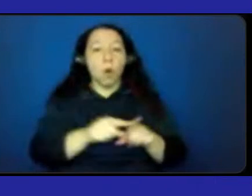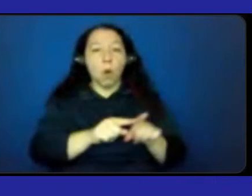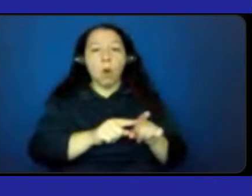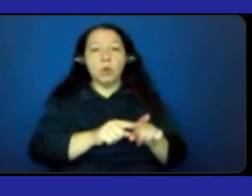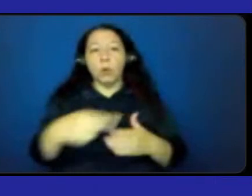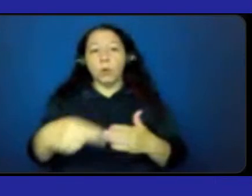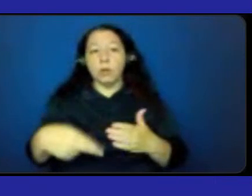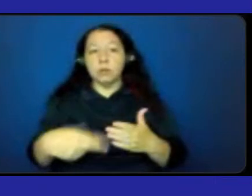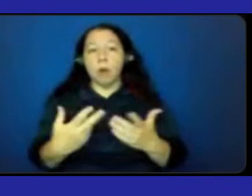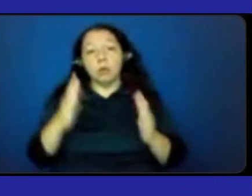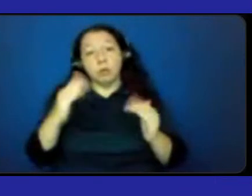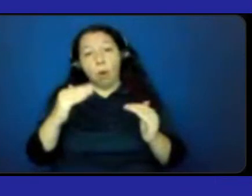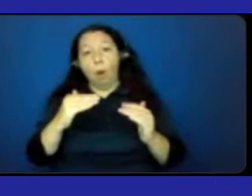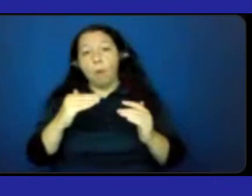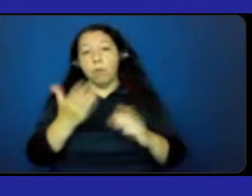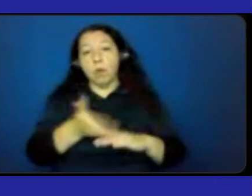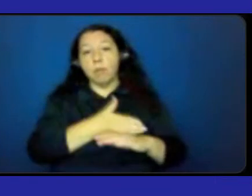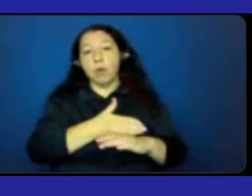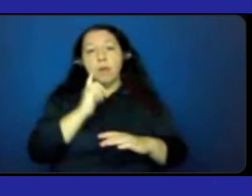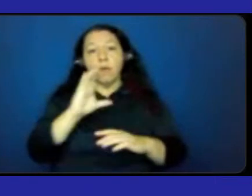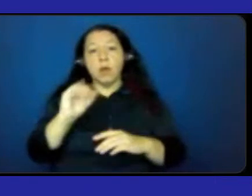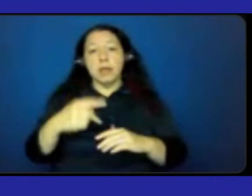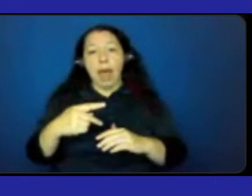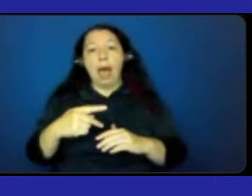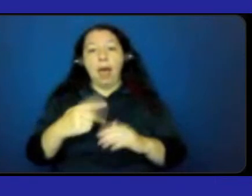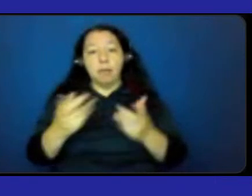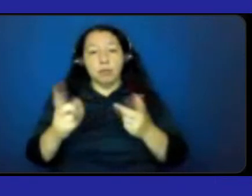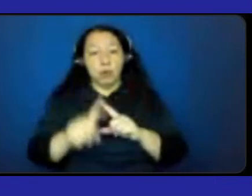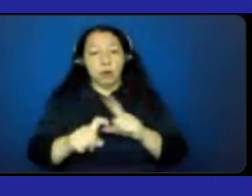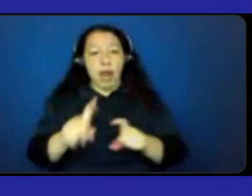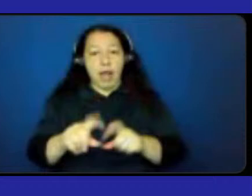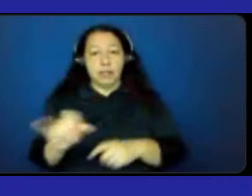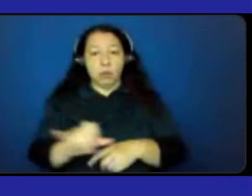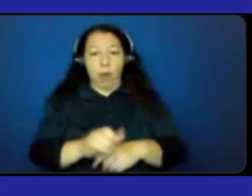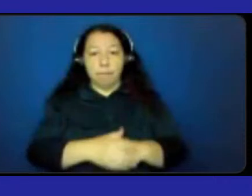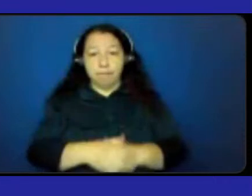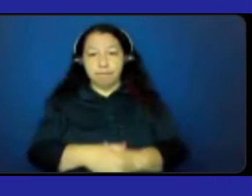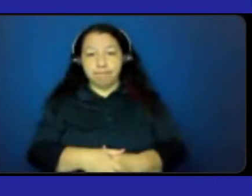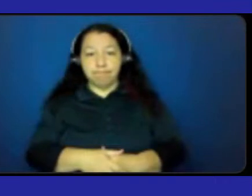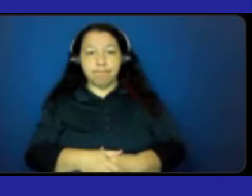in hopeful improvement in the CAP surveys. Next slide, please.